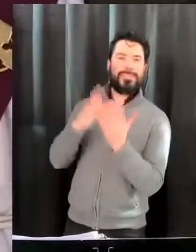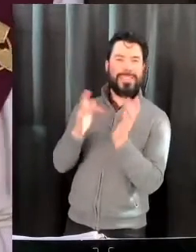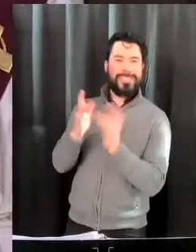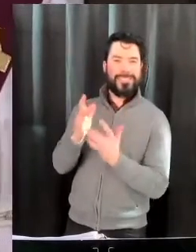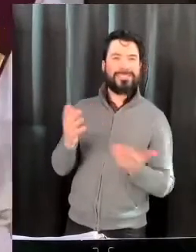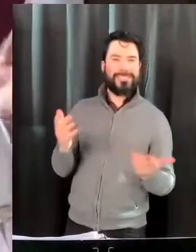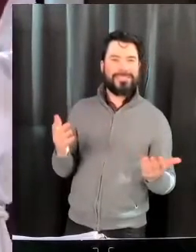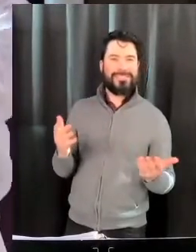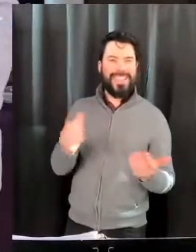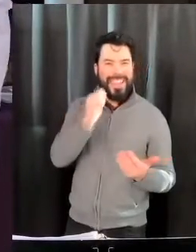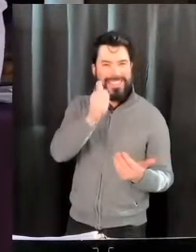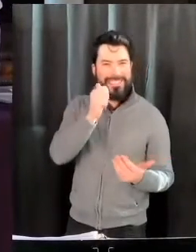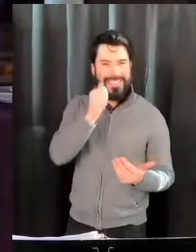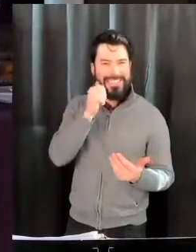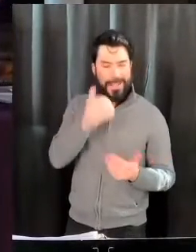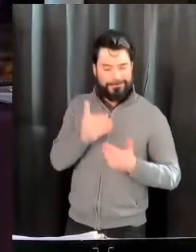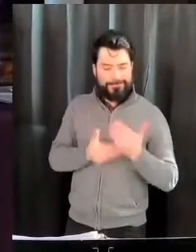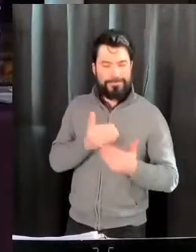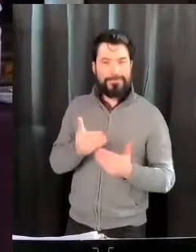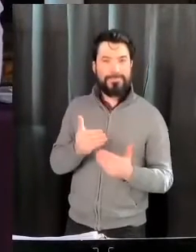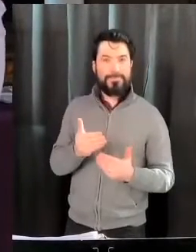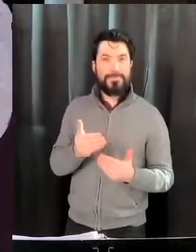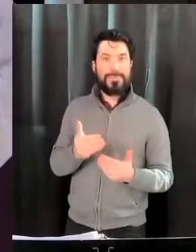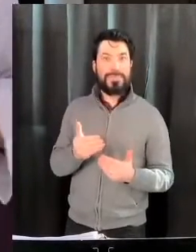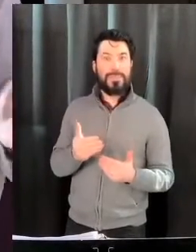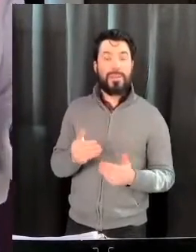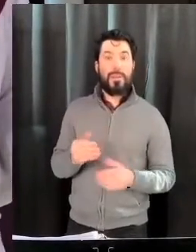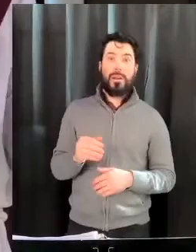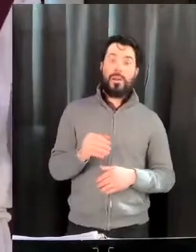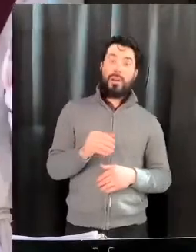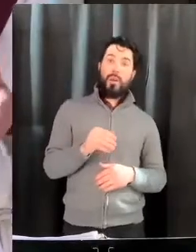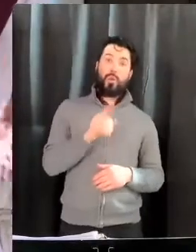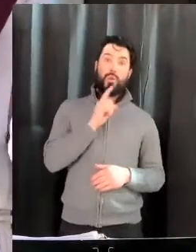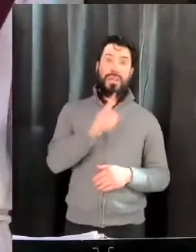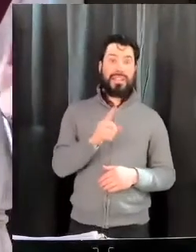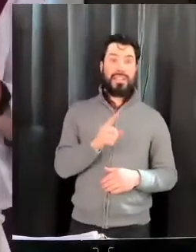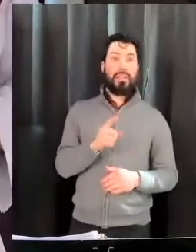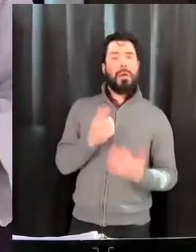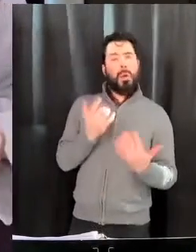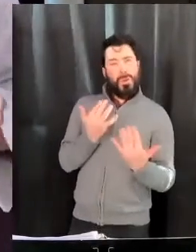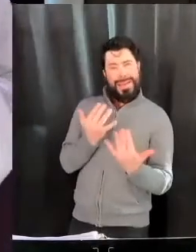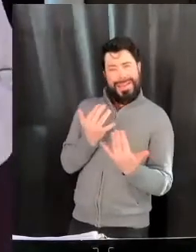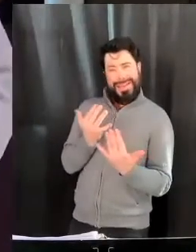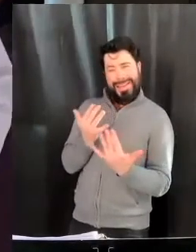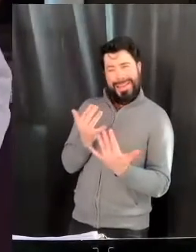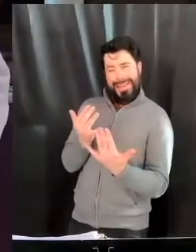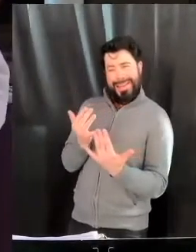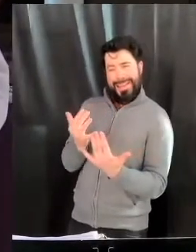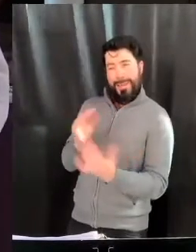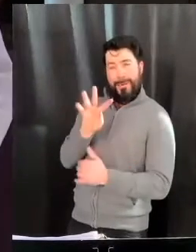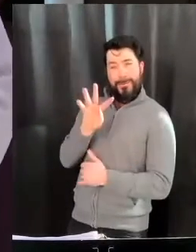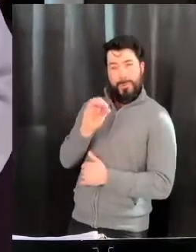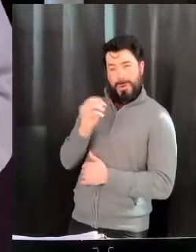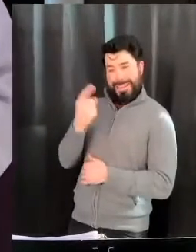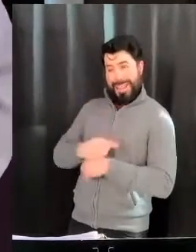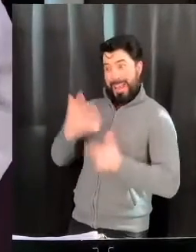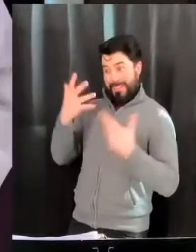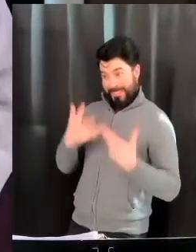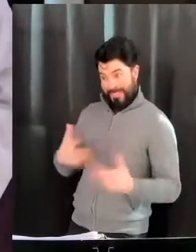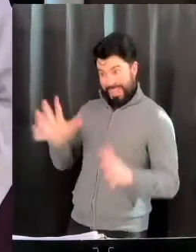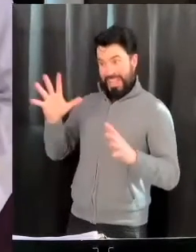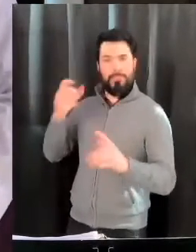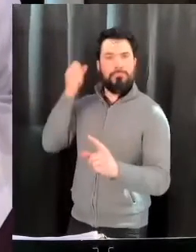happen at the end of the 40 days. It happens a little bit, every day, one day at a time.